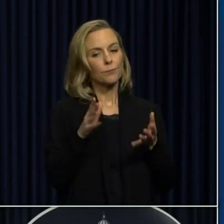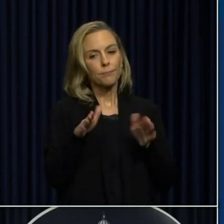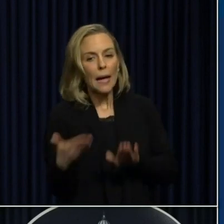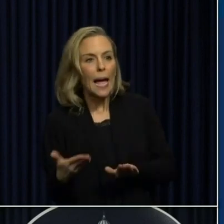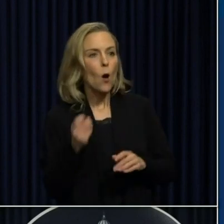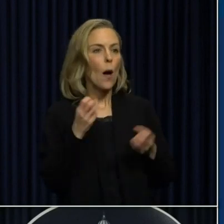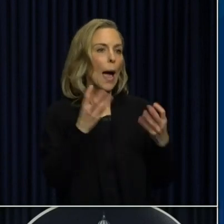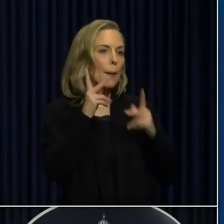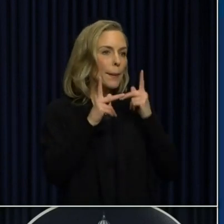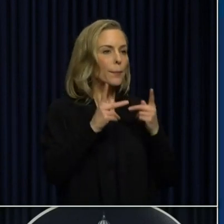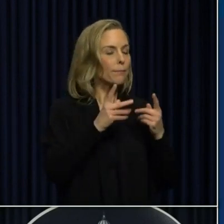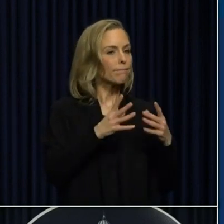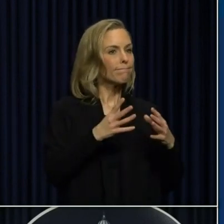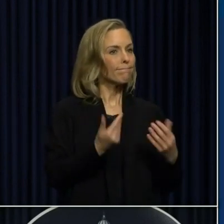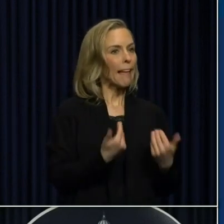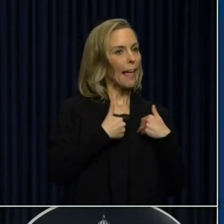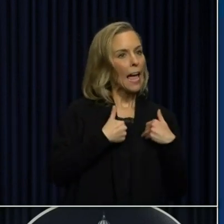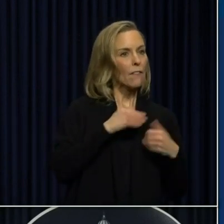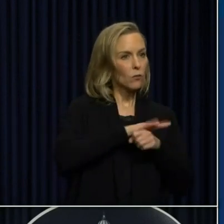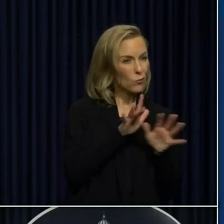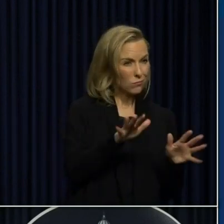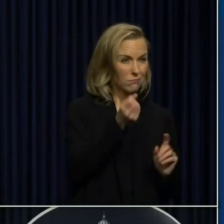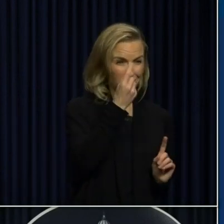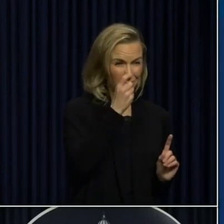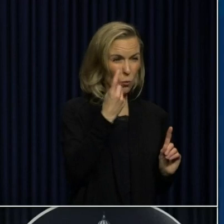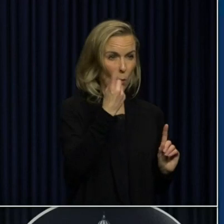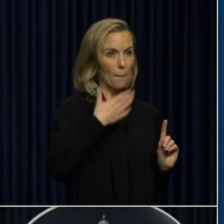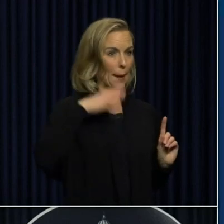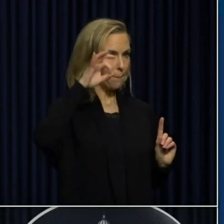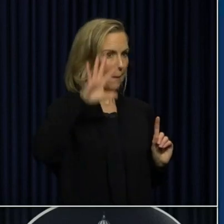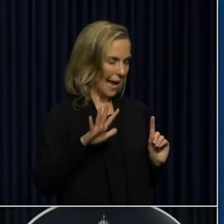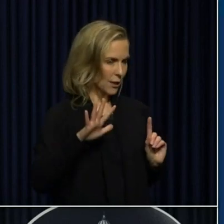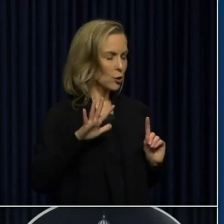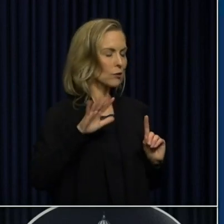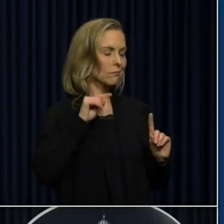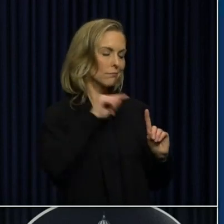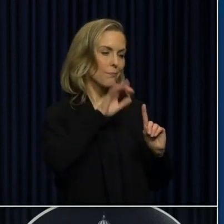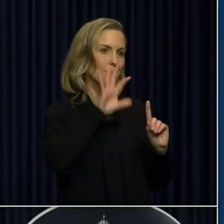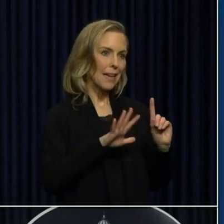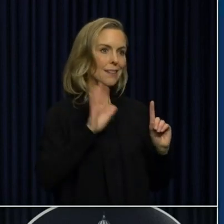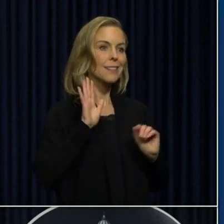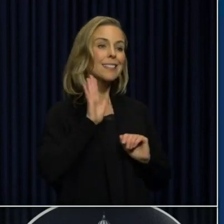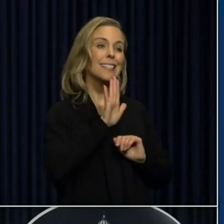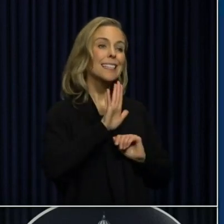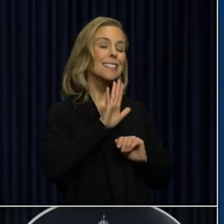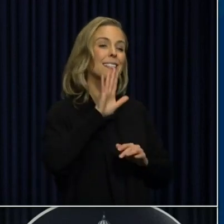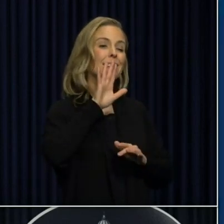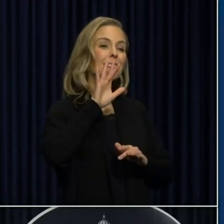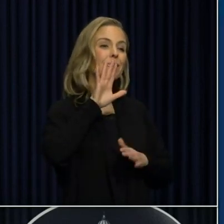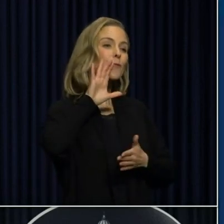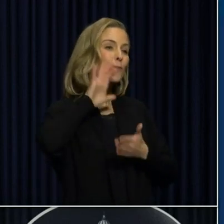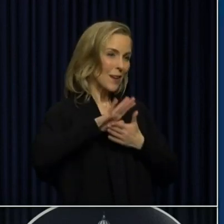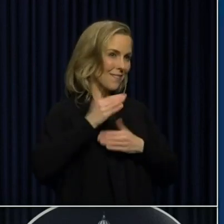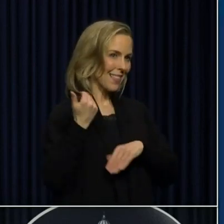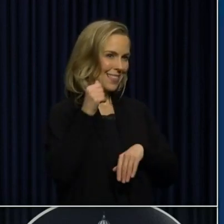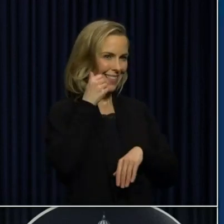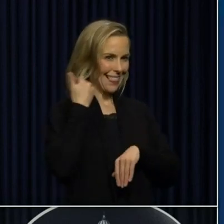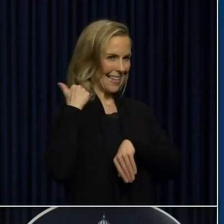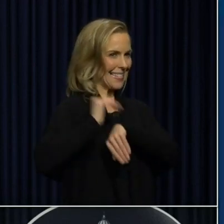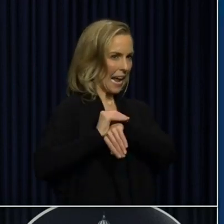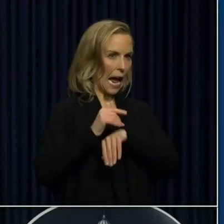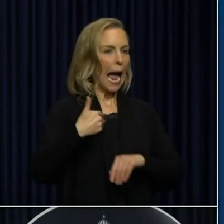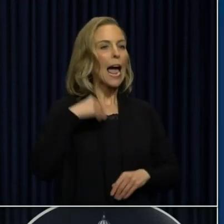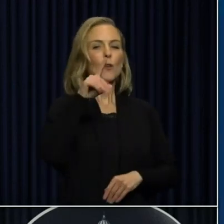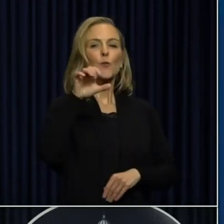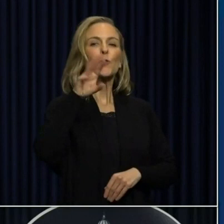But one of my pastors, his spouse, had a birthday last night, and they did it by a Zoom call. And I'll tell you, I